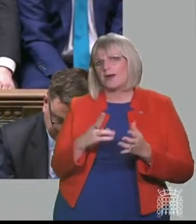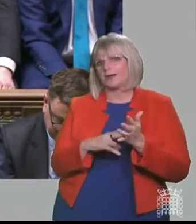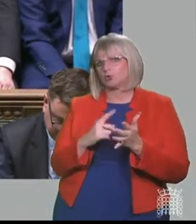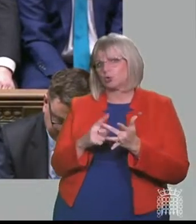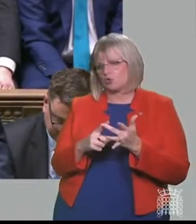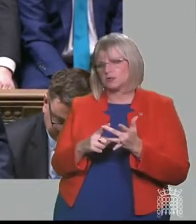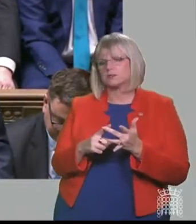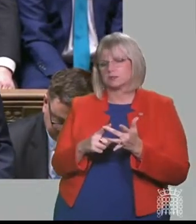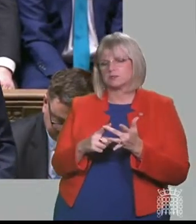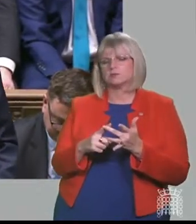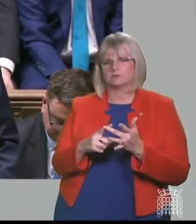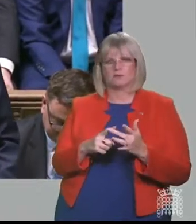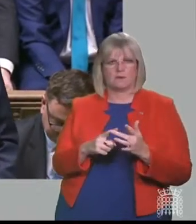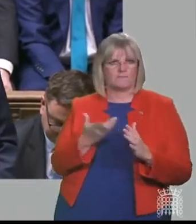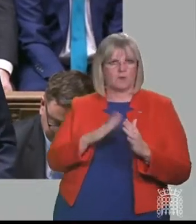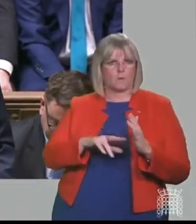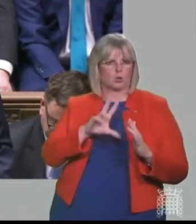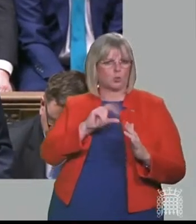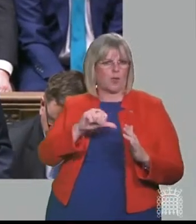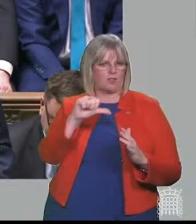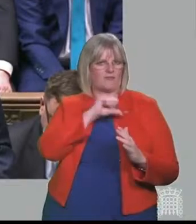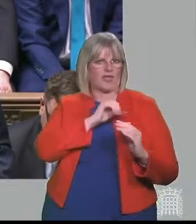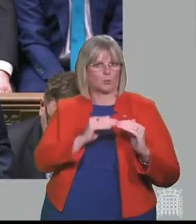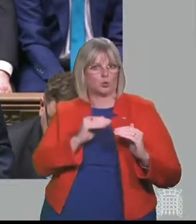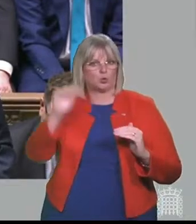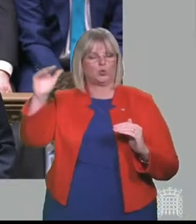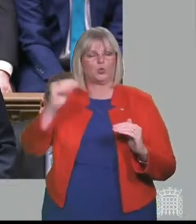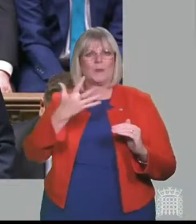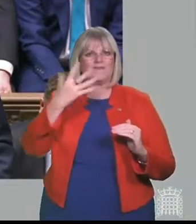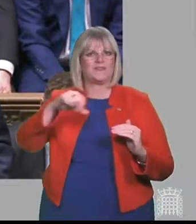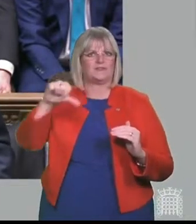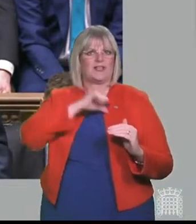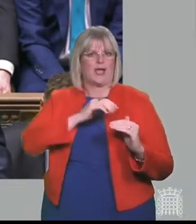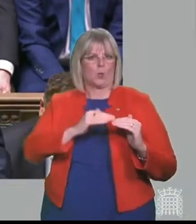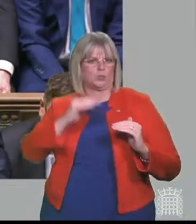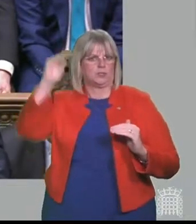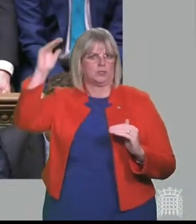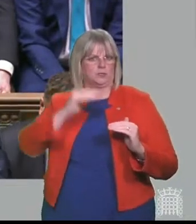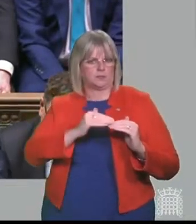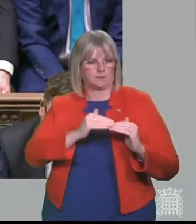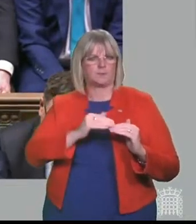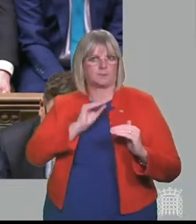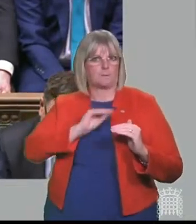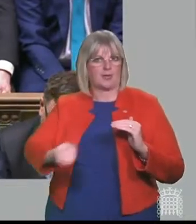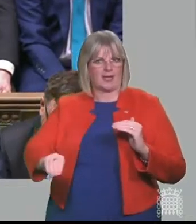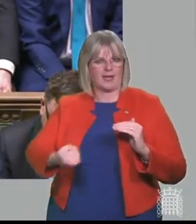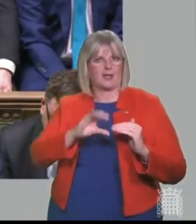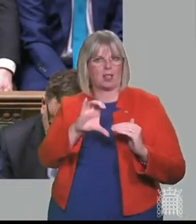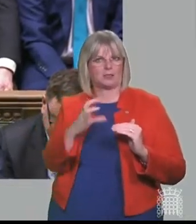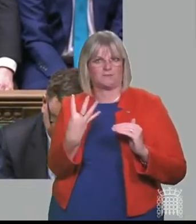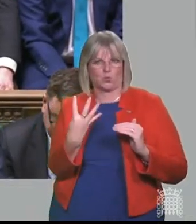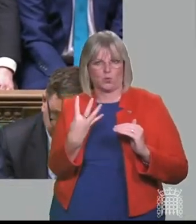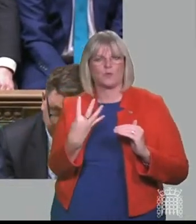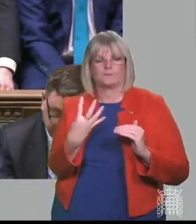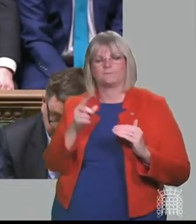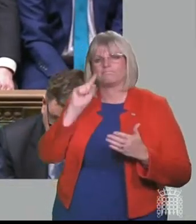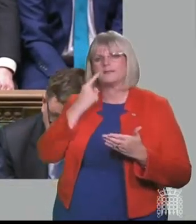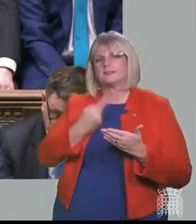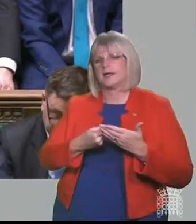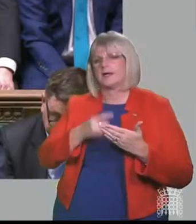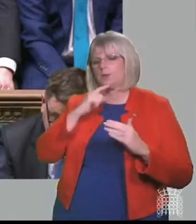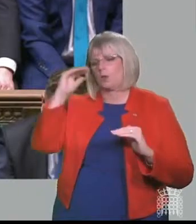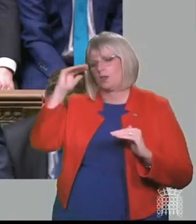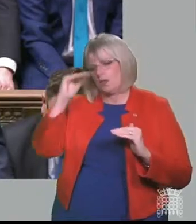between £12,570 and £50,270. Today, I've decided to cut that tax by 1 percentage